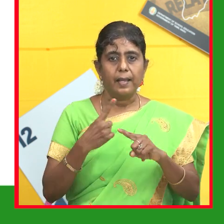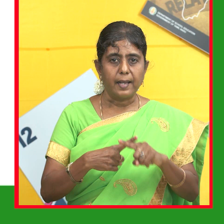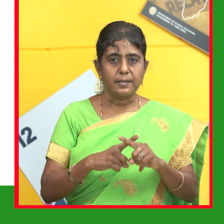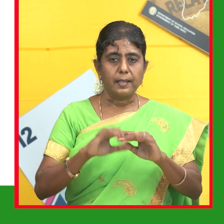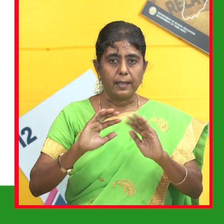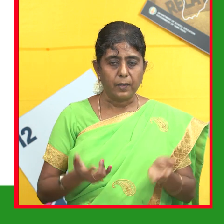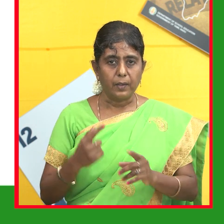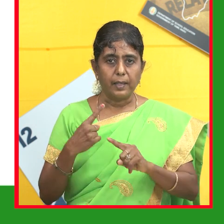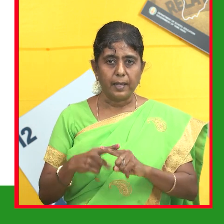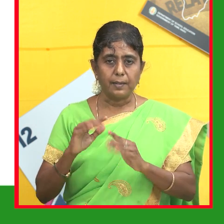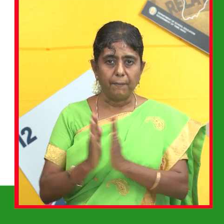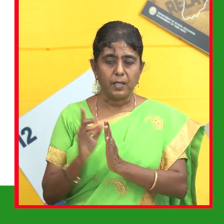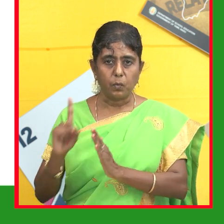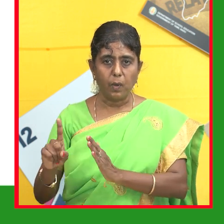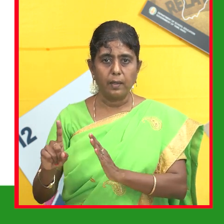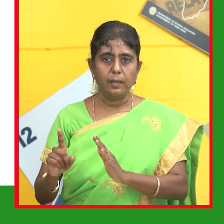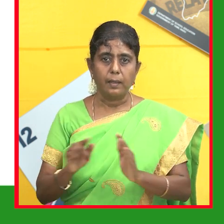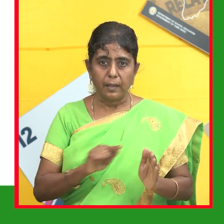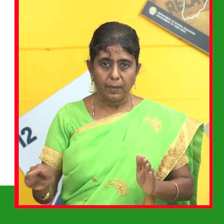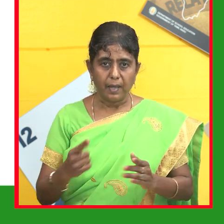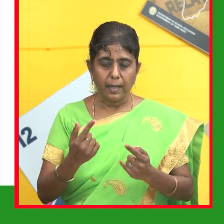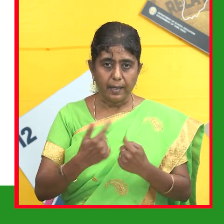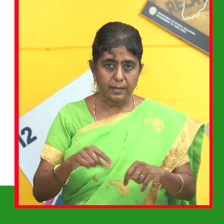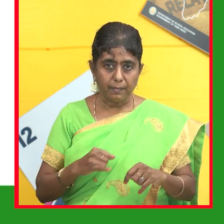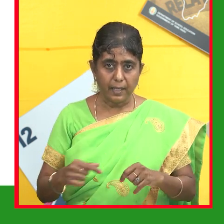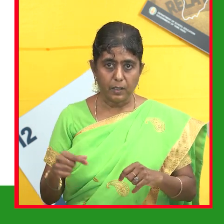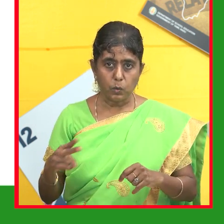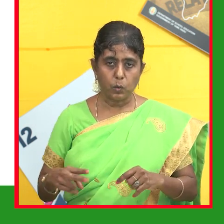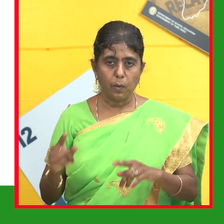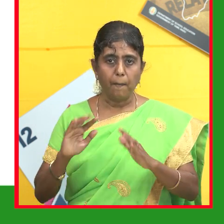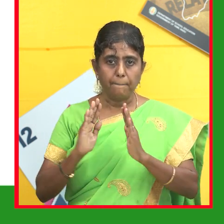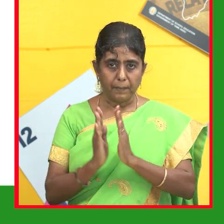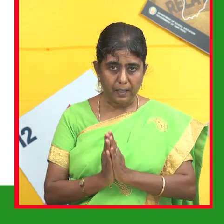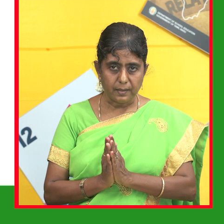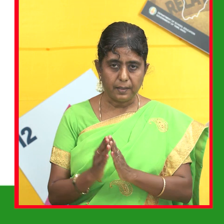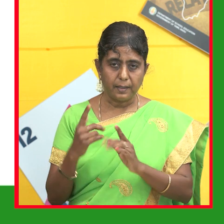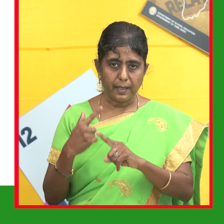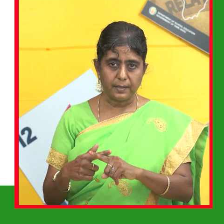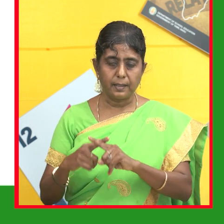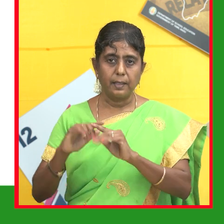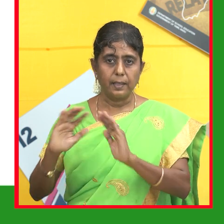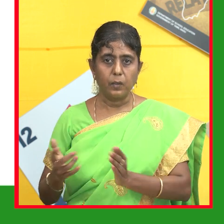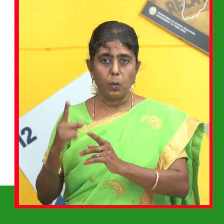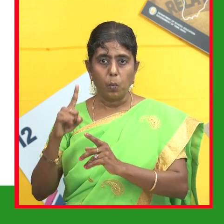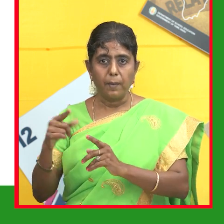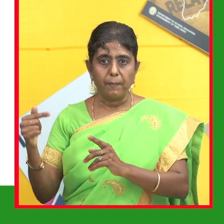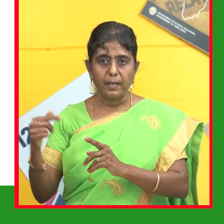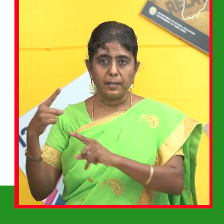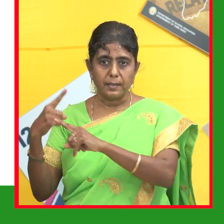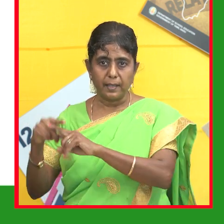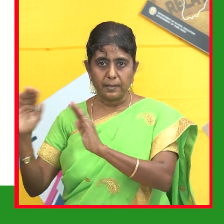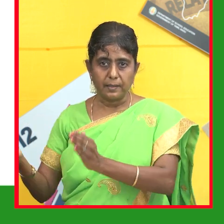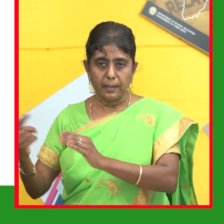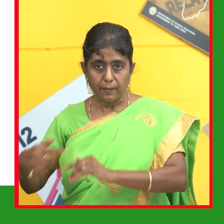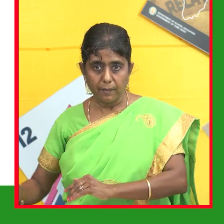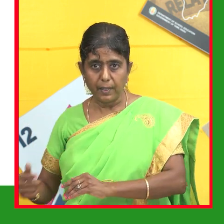X into x plus 1 divided by x minus 2, and you see the symbol plus. So x into 1 minus x divided by